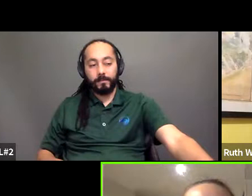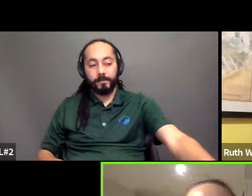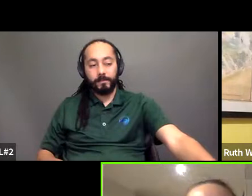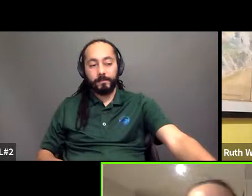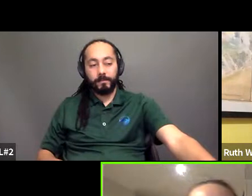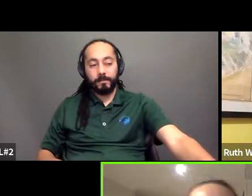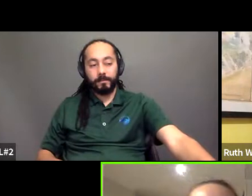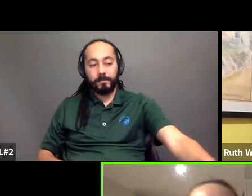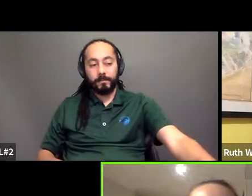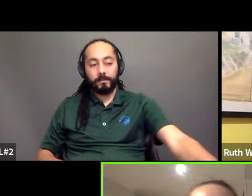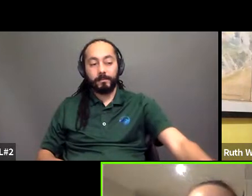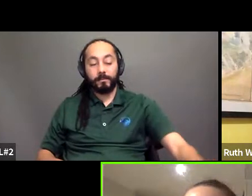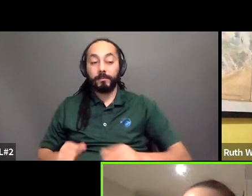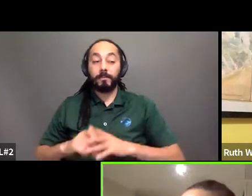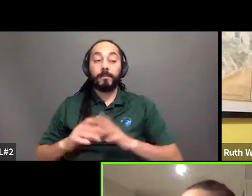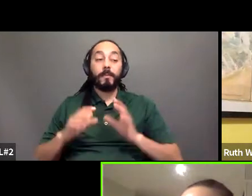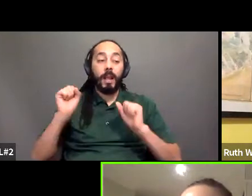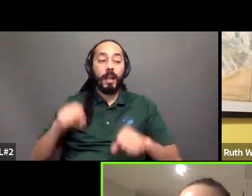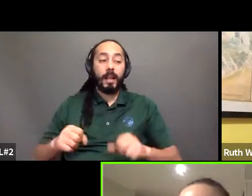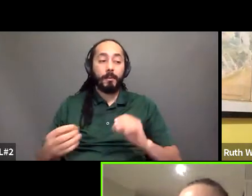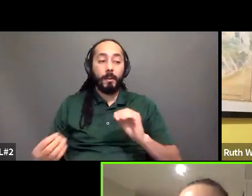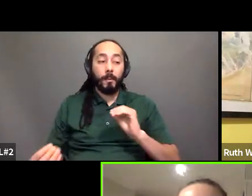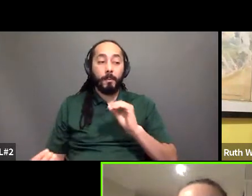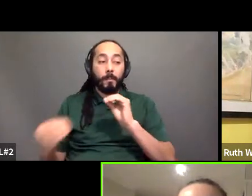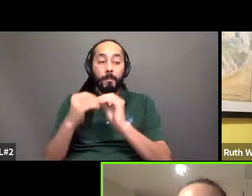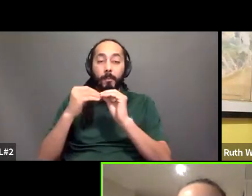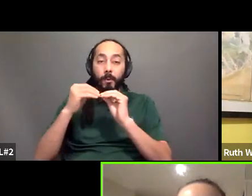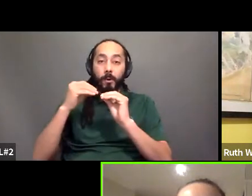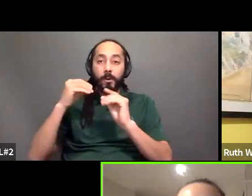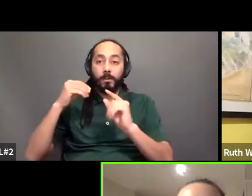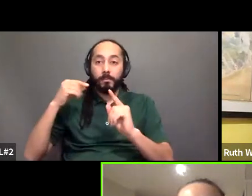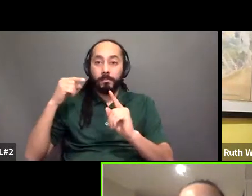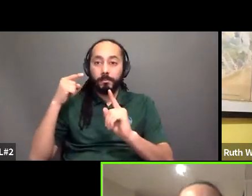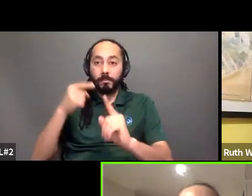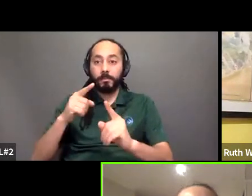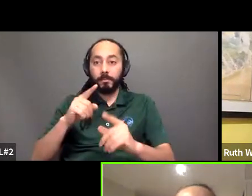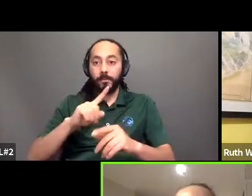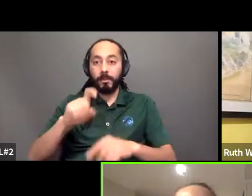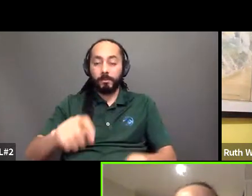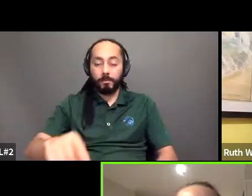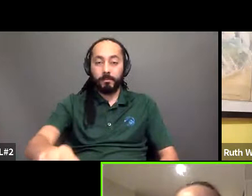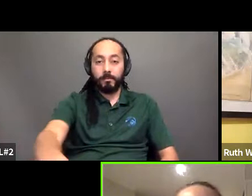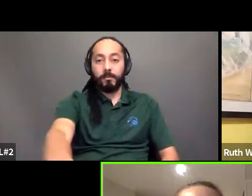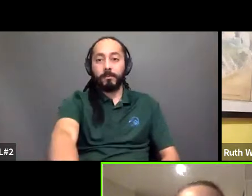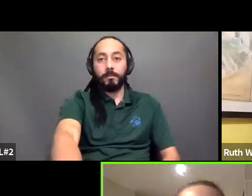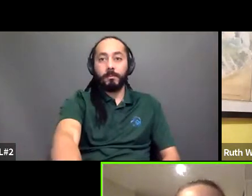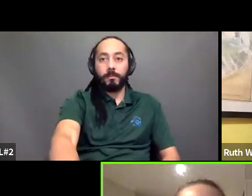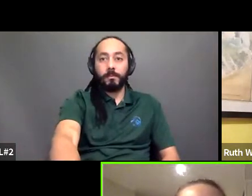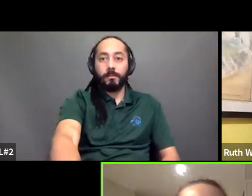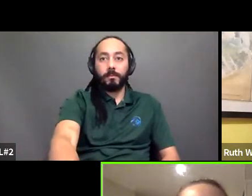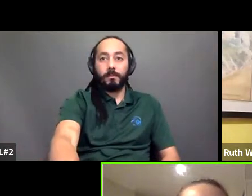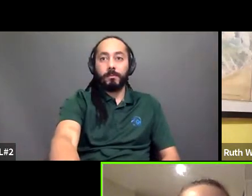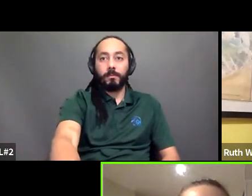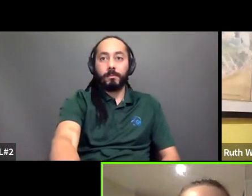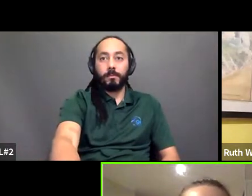about infrastructure, because you talked about, you sort of move from